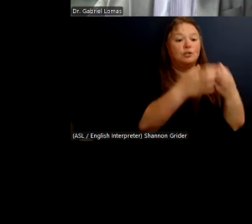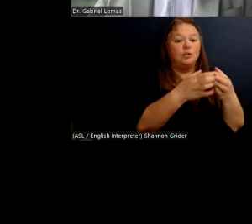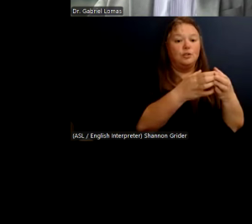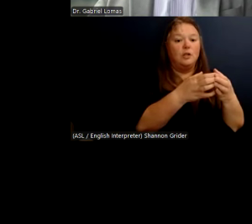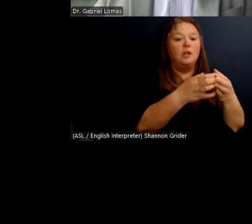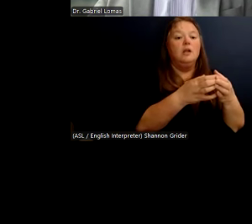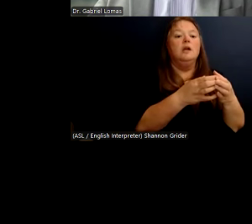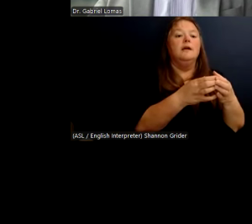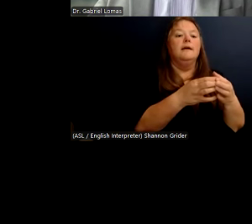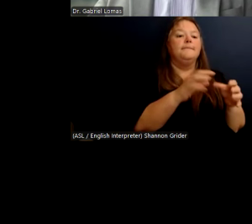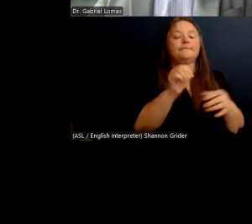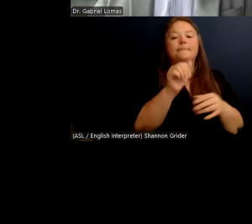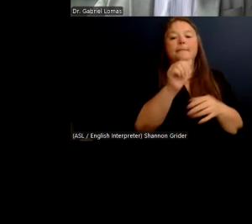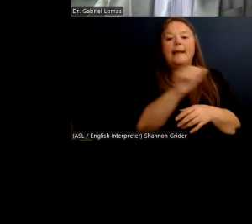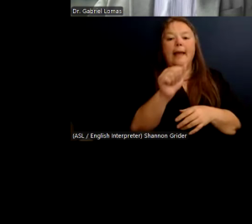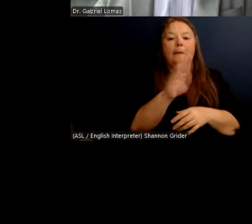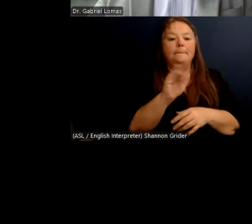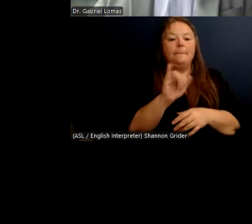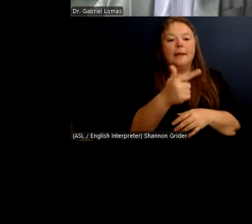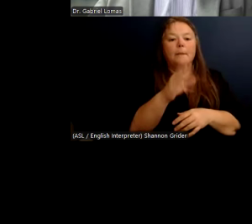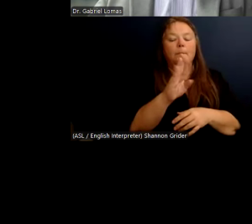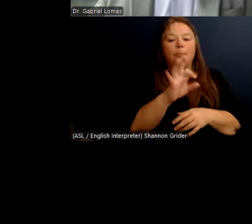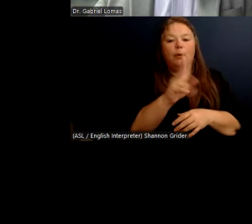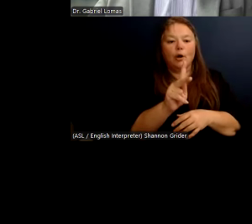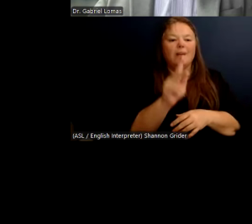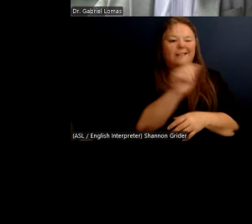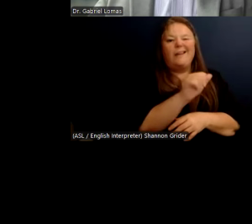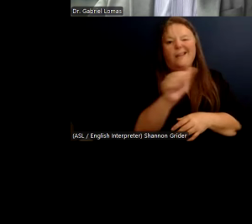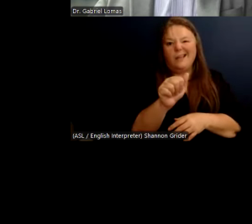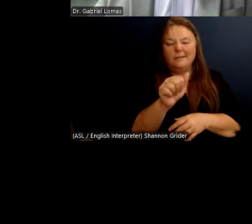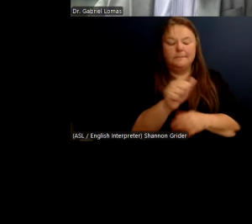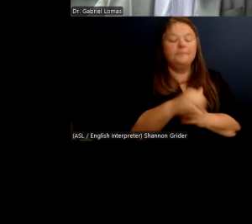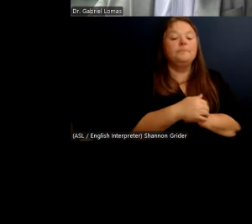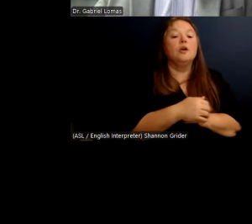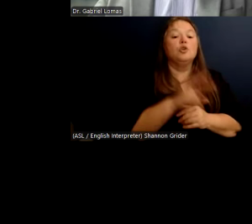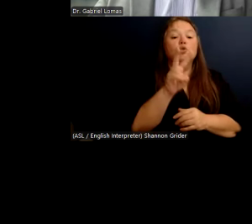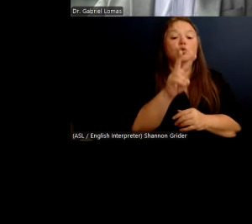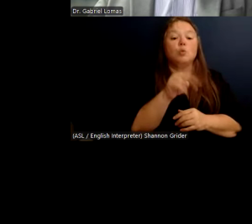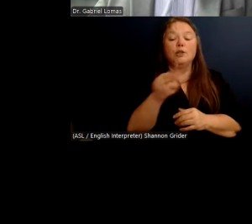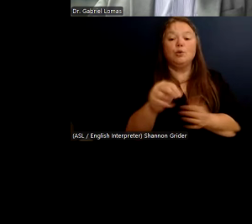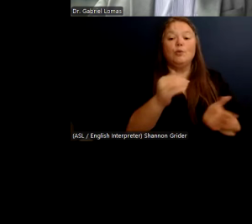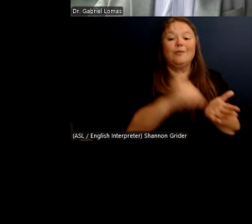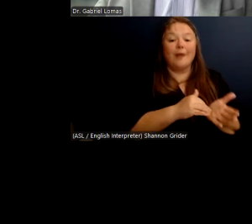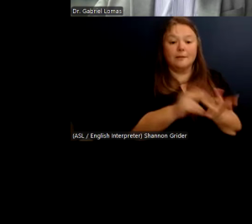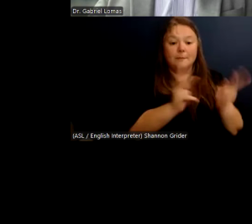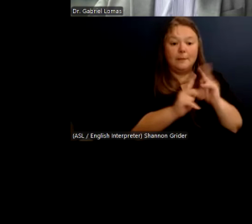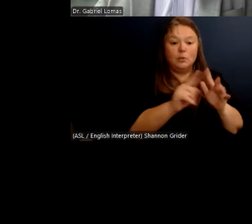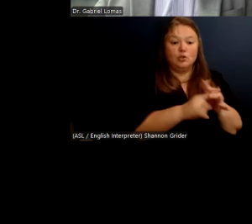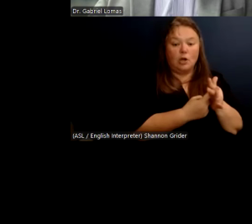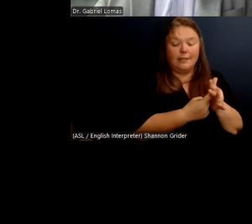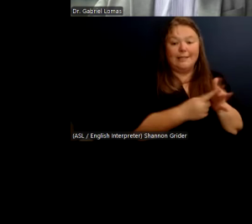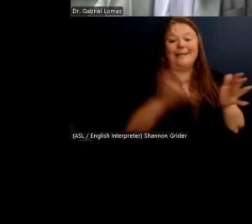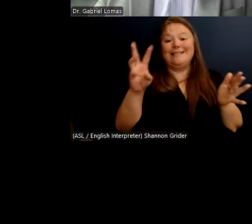with different parts of the big book, the Alcoholics Anonymous big book. 22,000 people started,